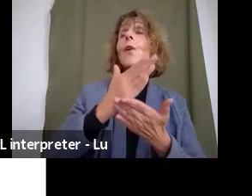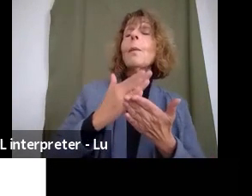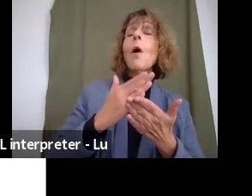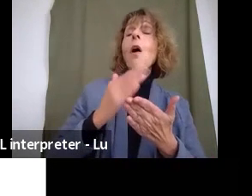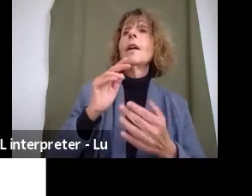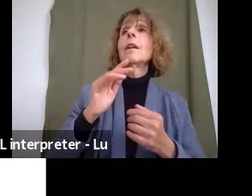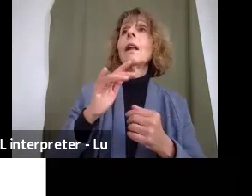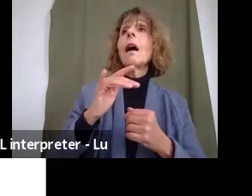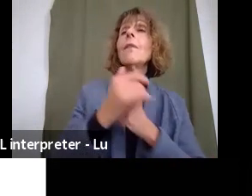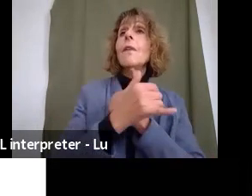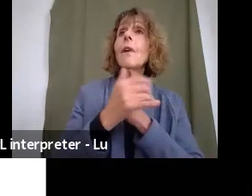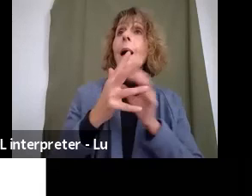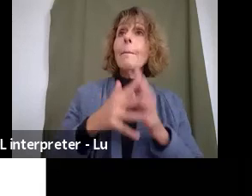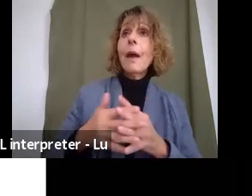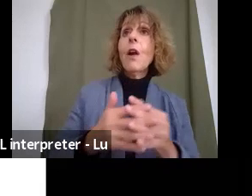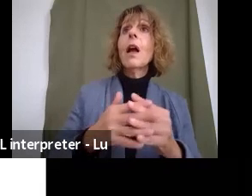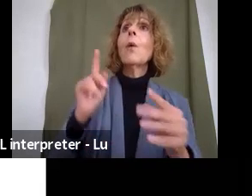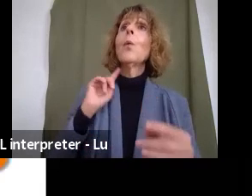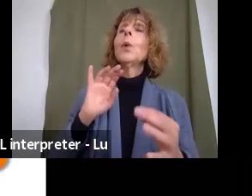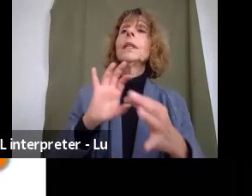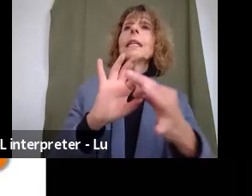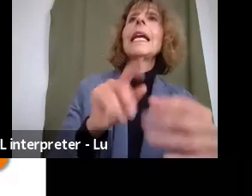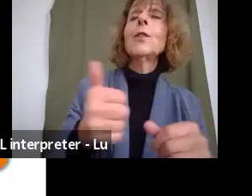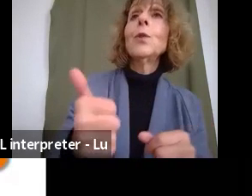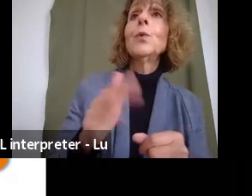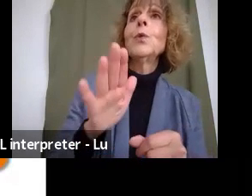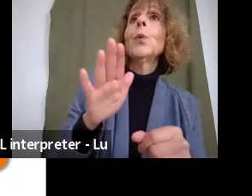in your part of the country. And then our general number is